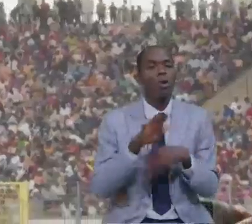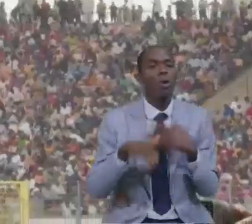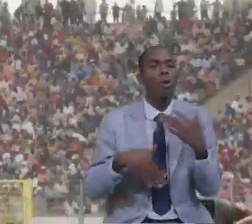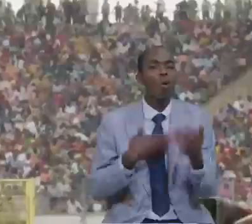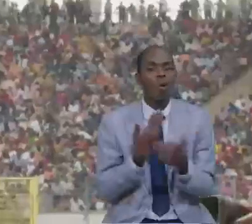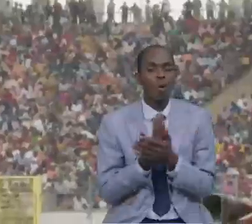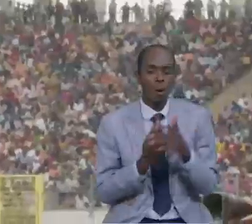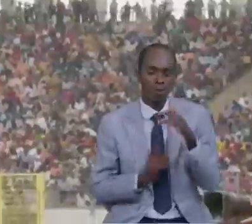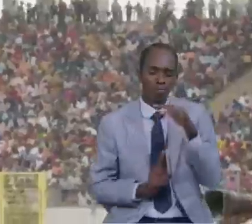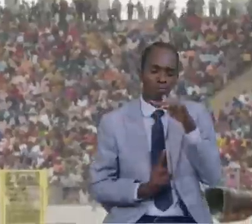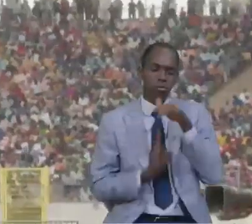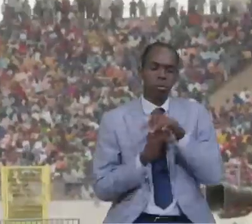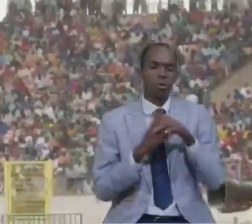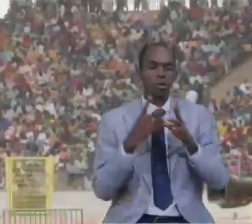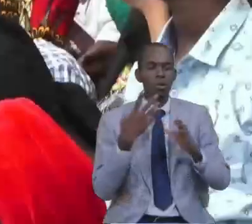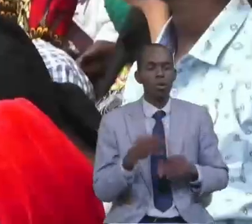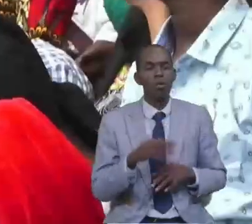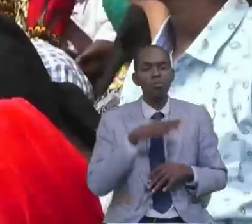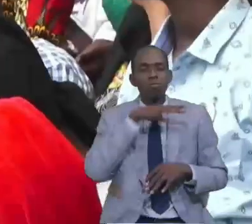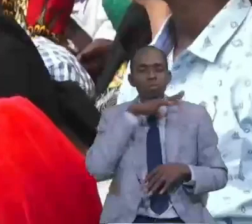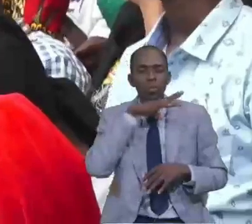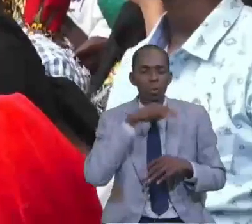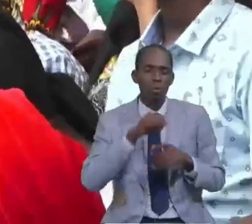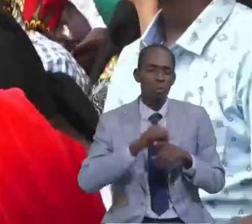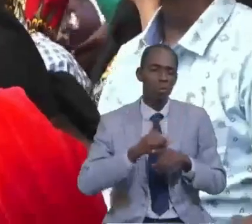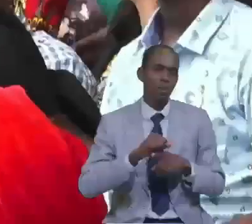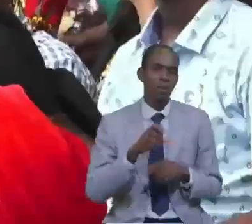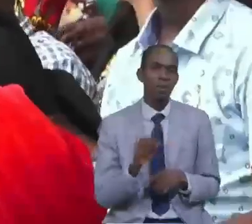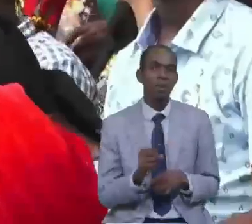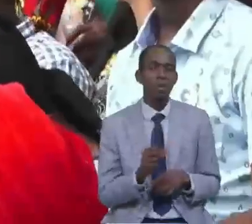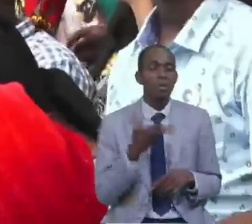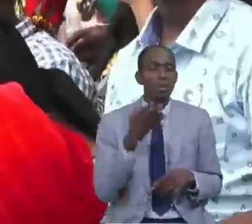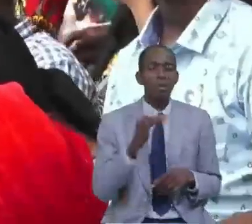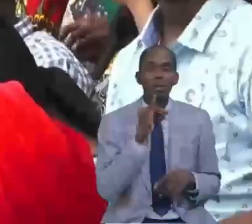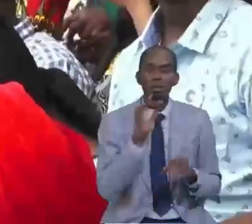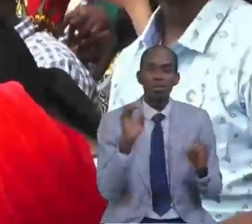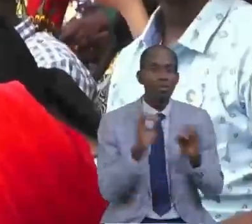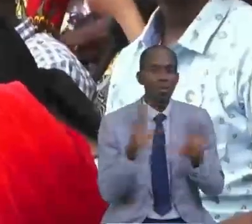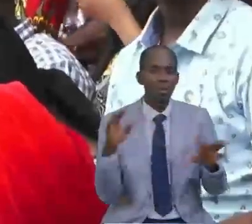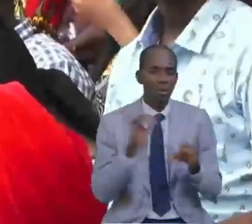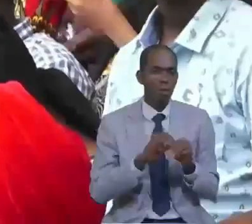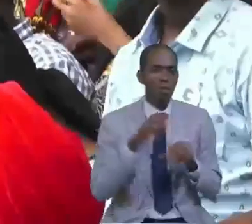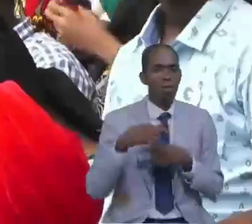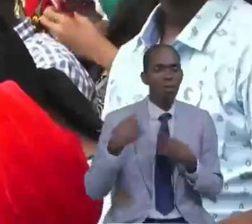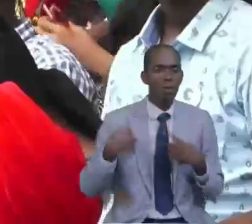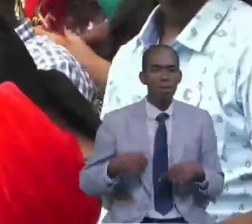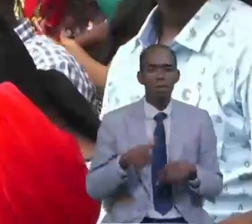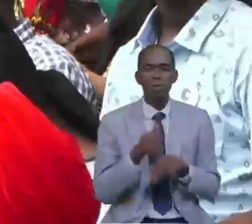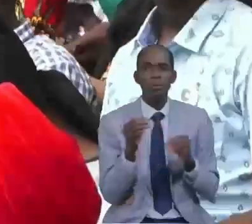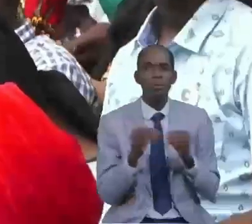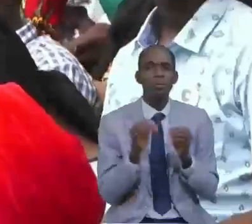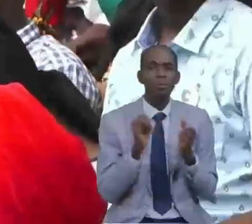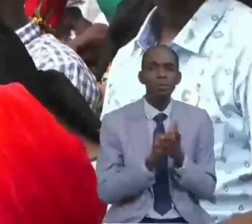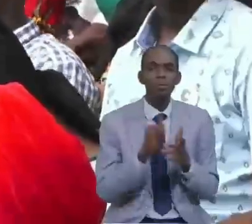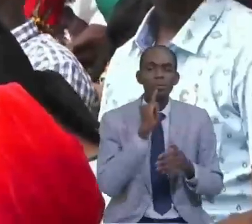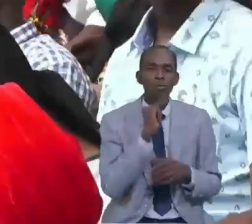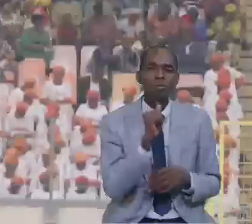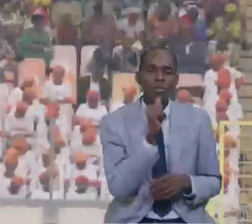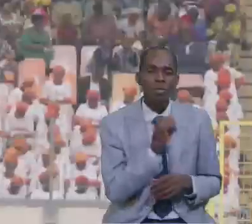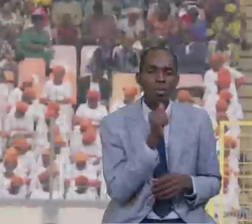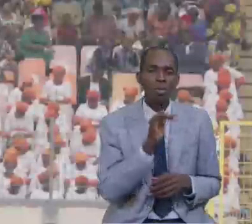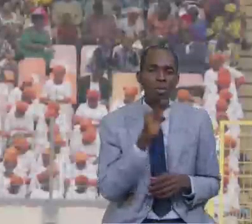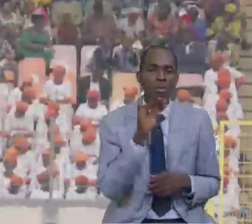is secretly desiring all the dregs and all the